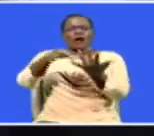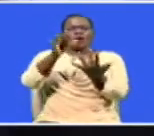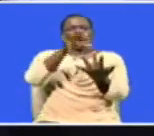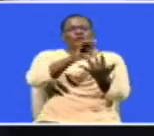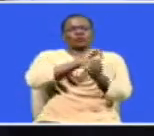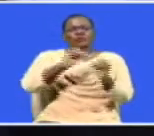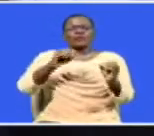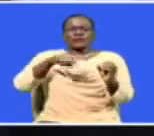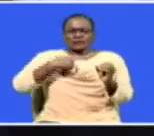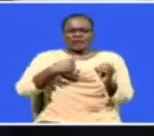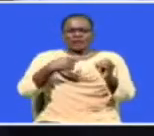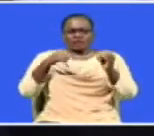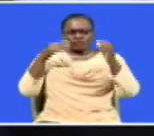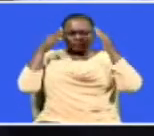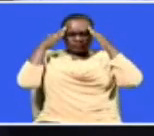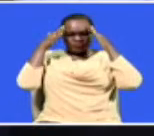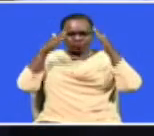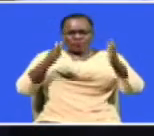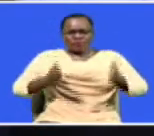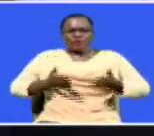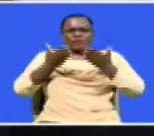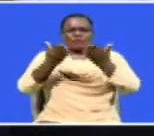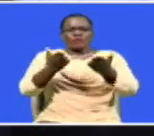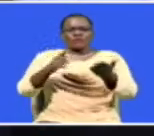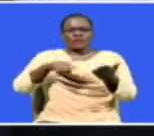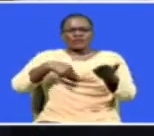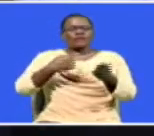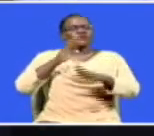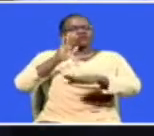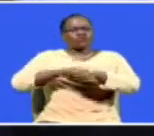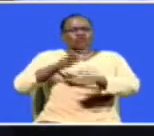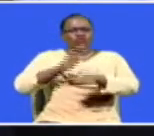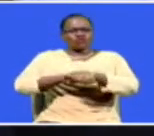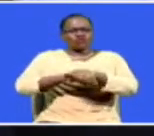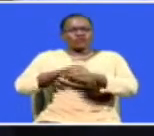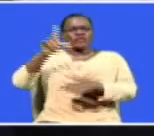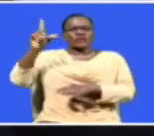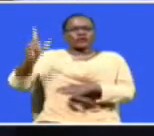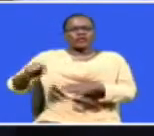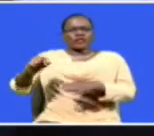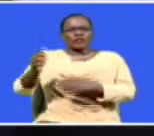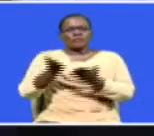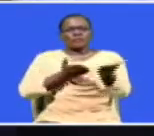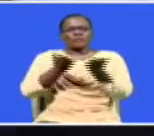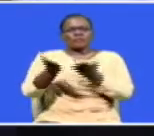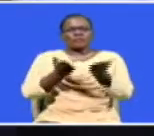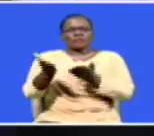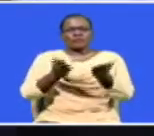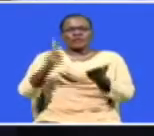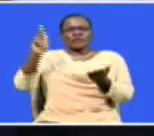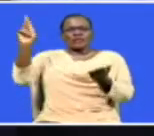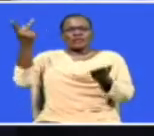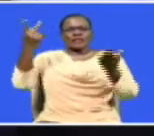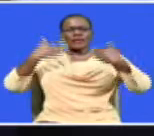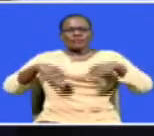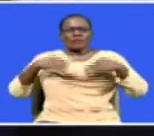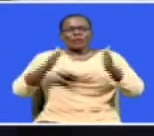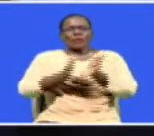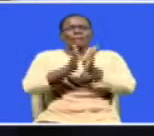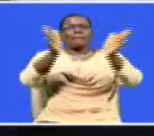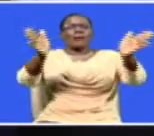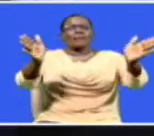We remain committed to providing safe, reliable, and affordable transport service to the Kenyan's